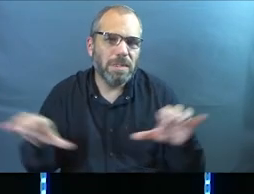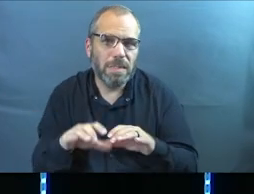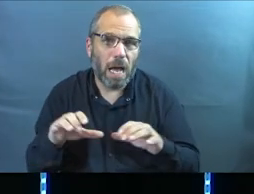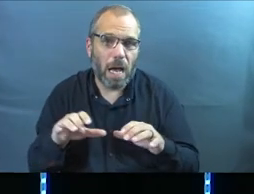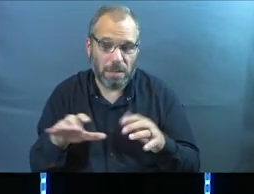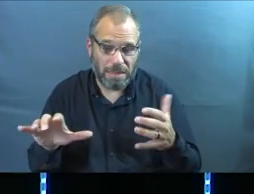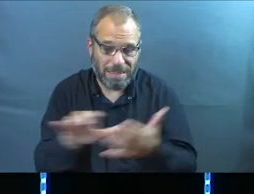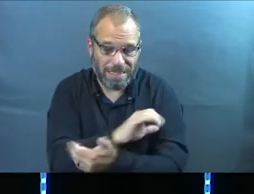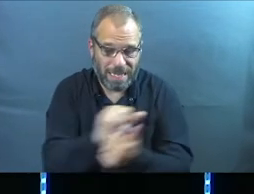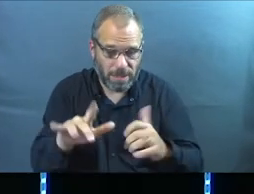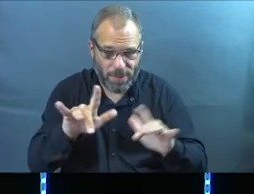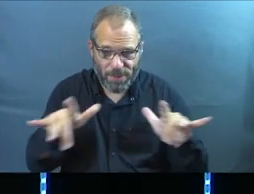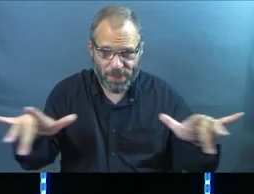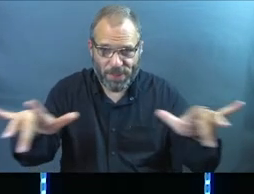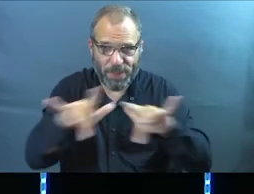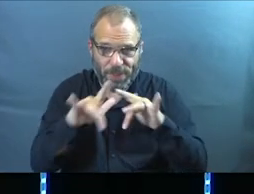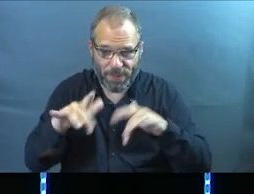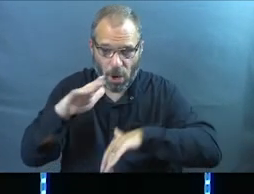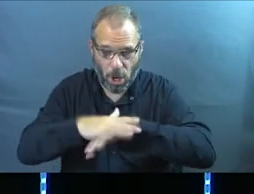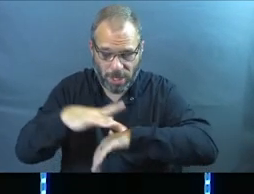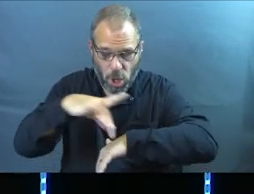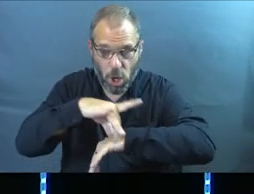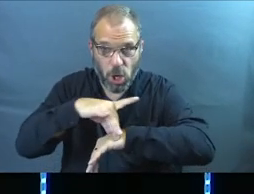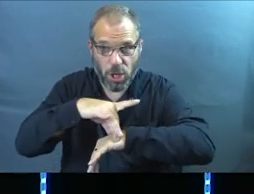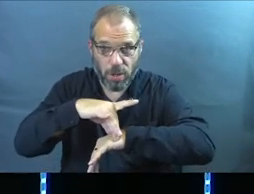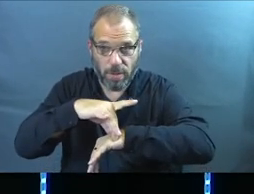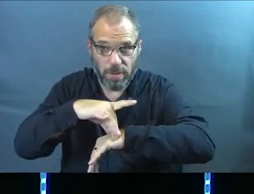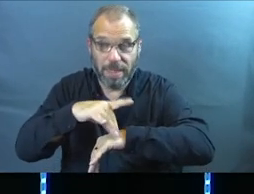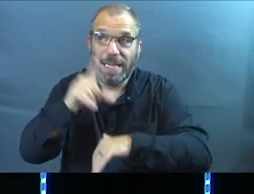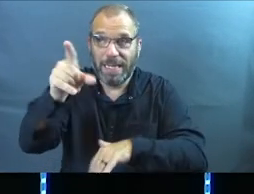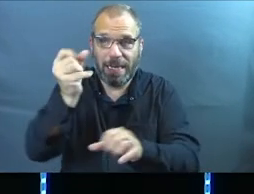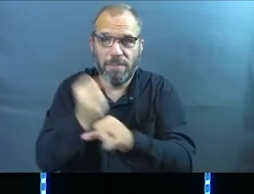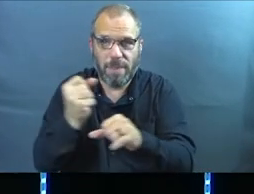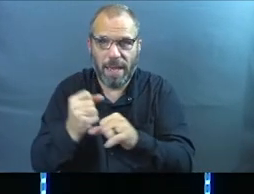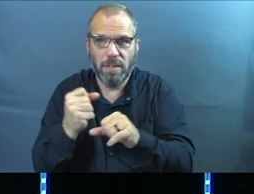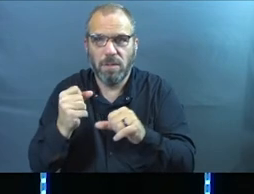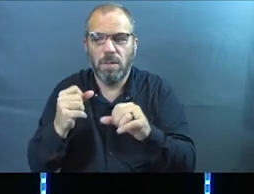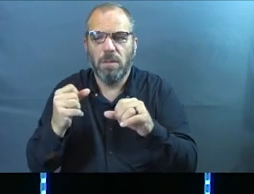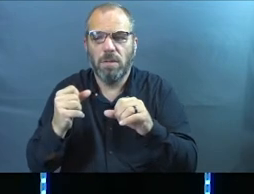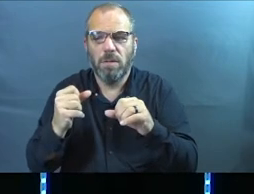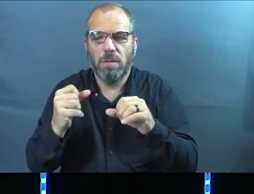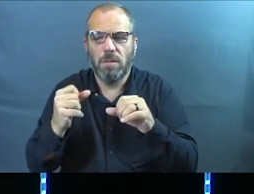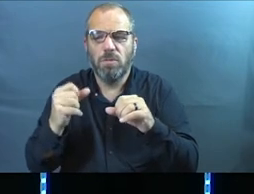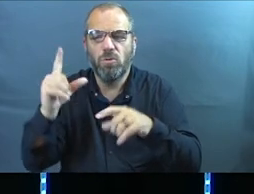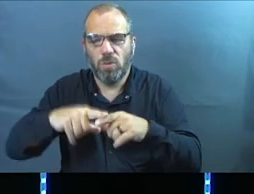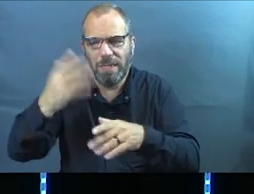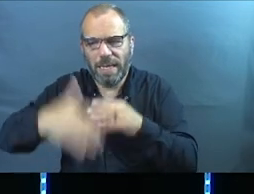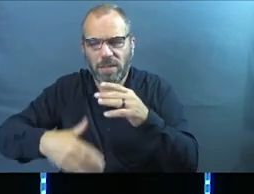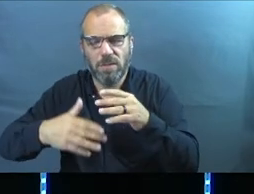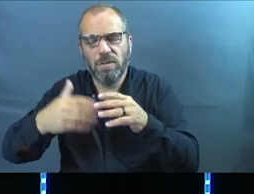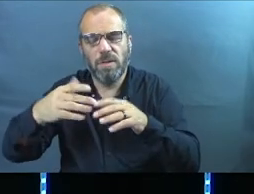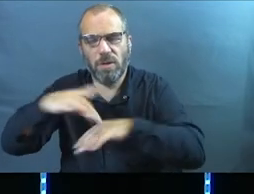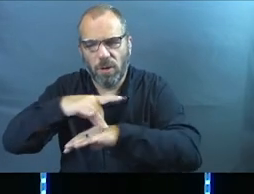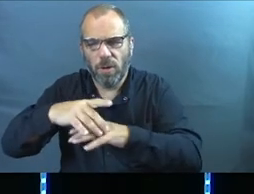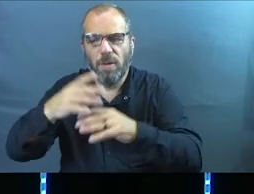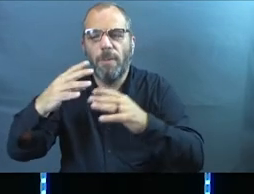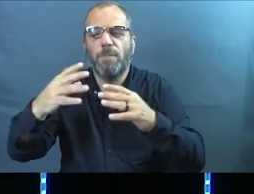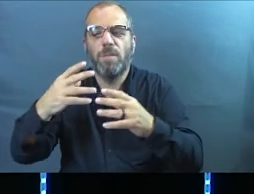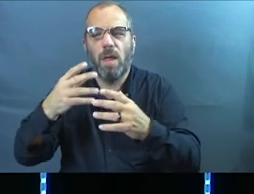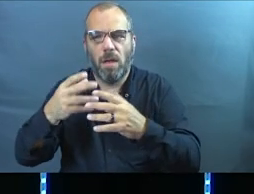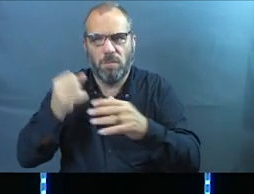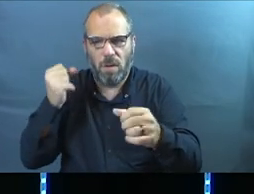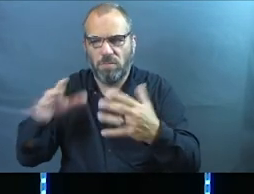the desolations he has brought on the earth. He makes war cease to the ends of the earth. He breaks